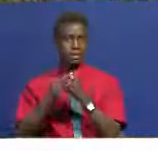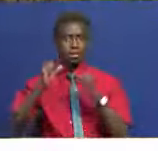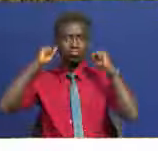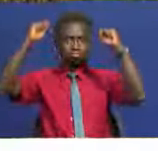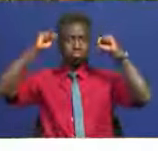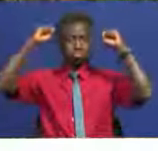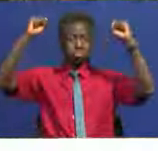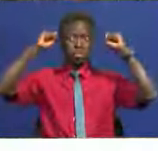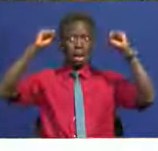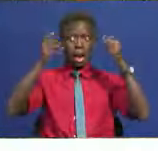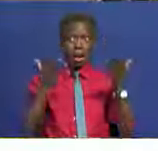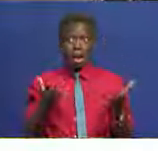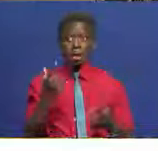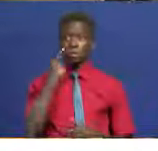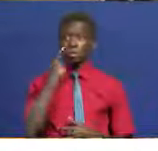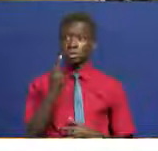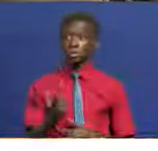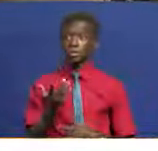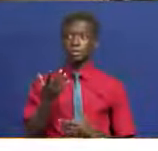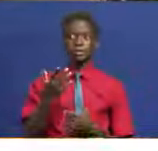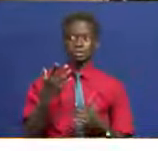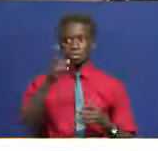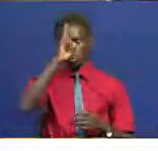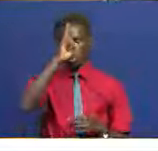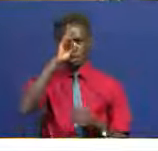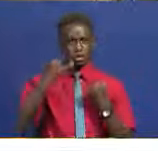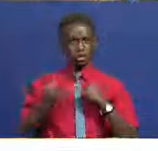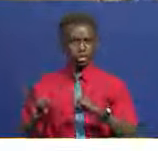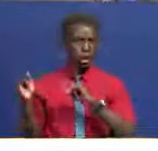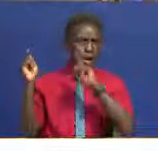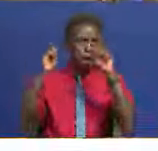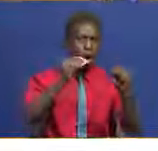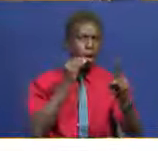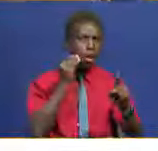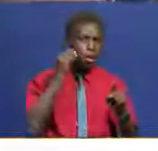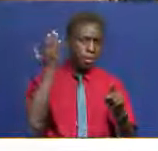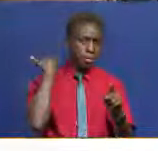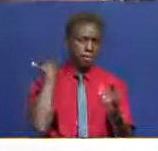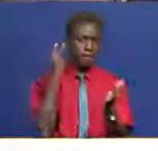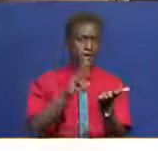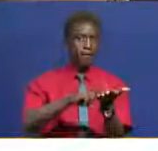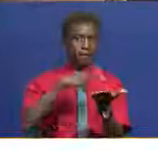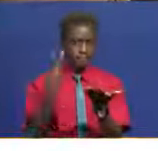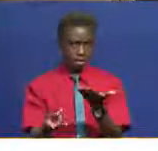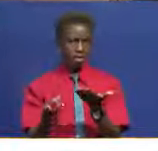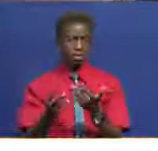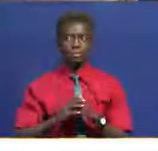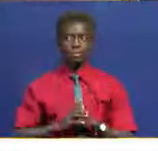Muthaiga home where they tried to arrest him but failed. Pastor Frederick, Prime Edition.